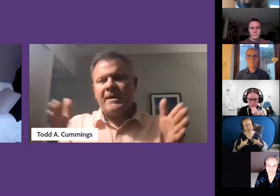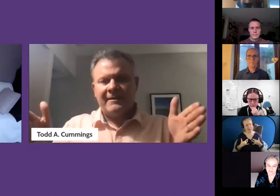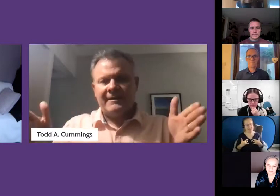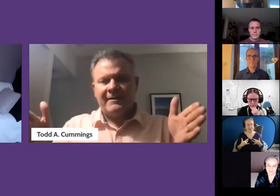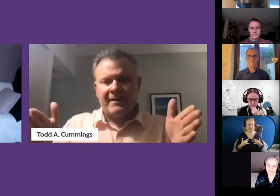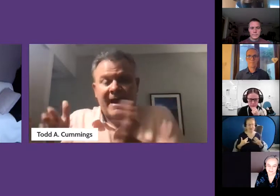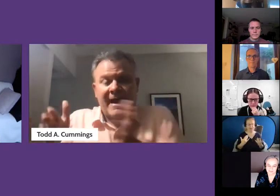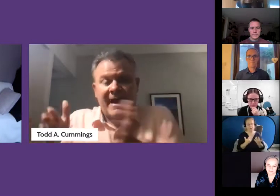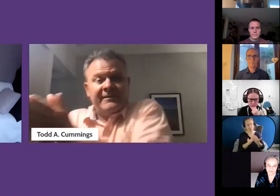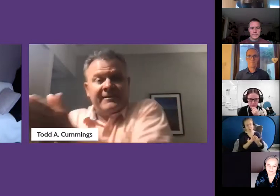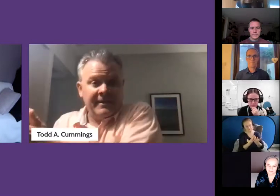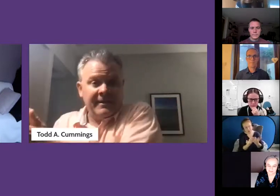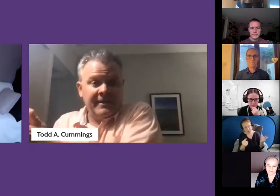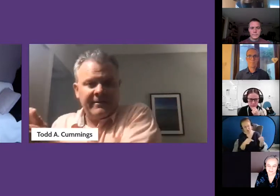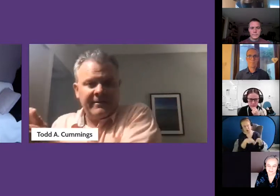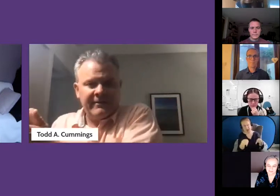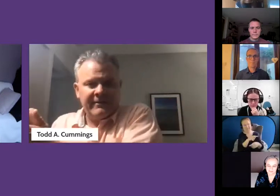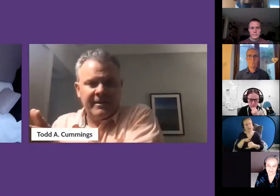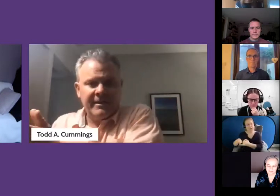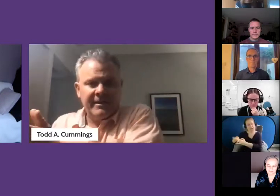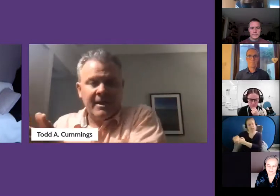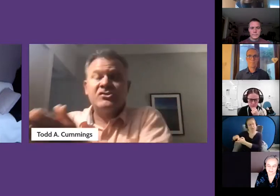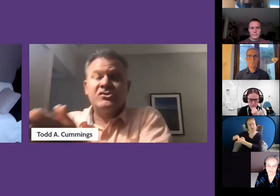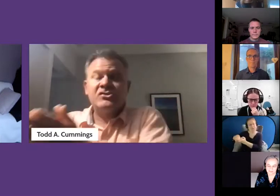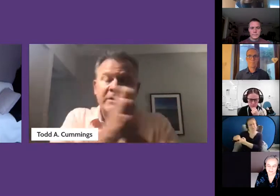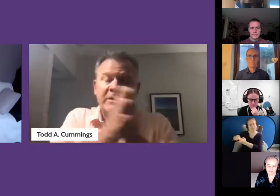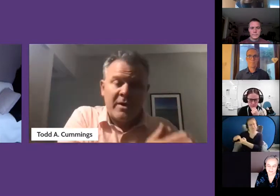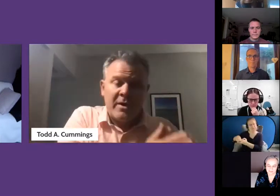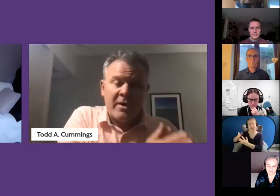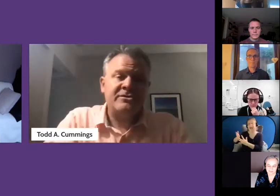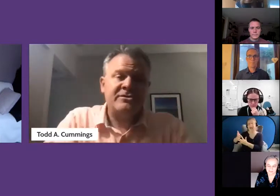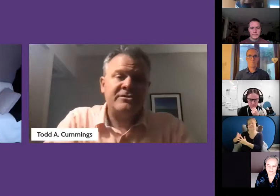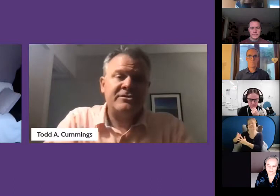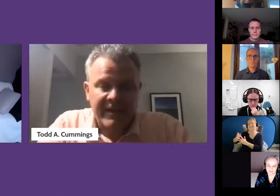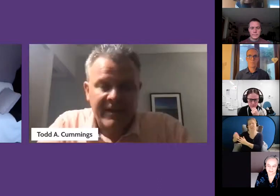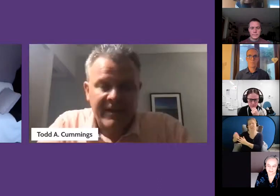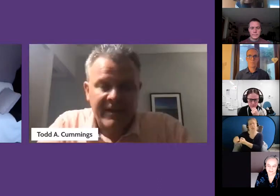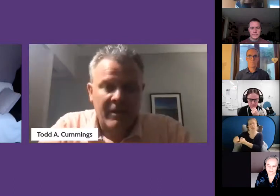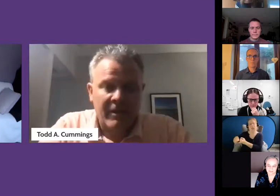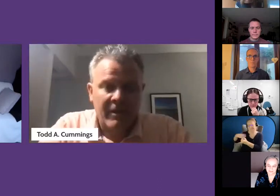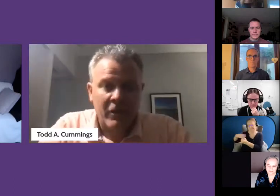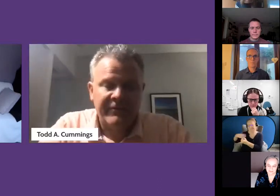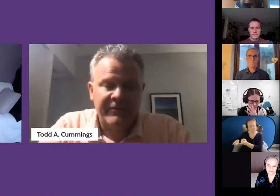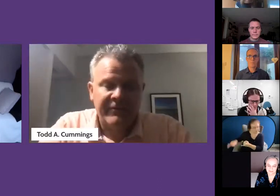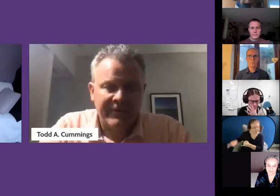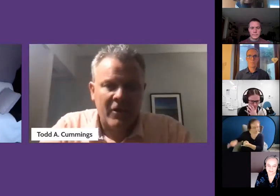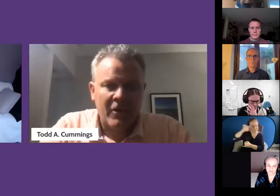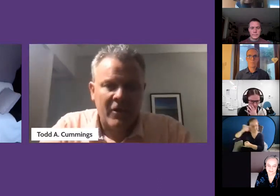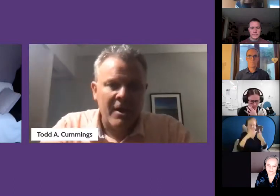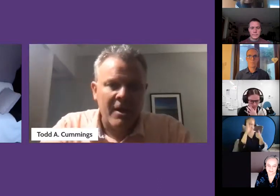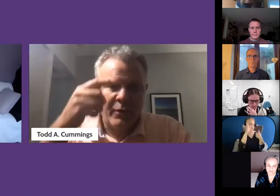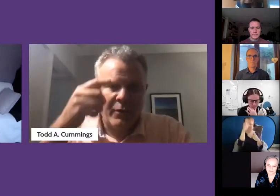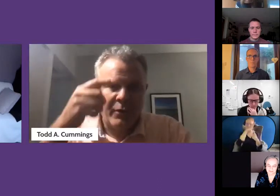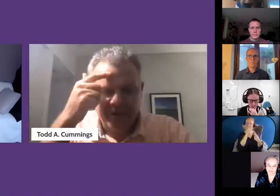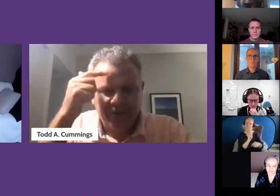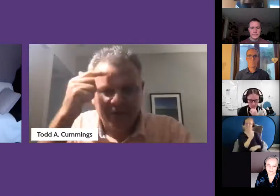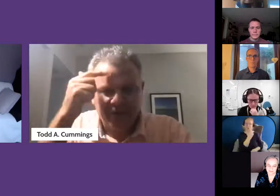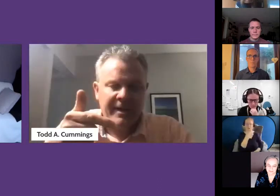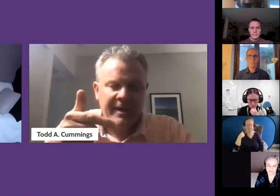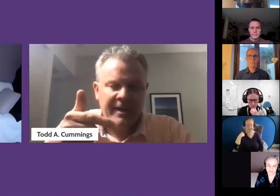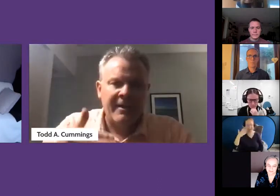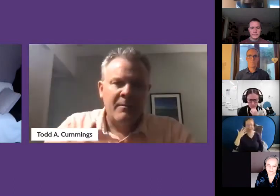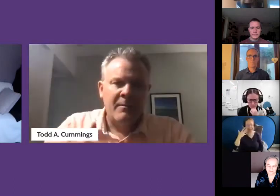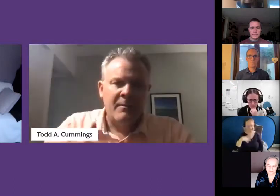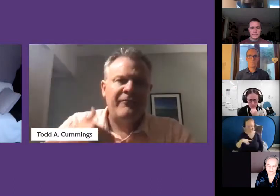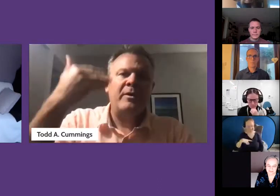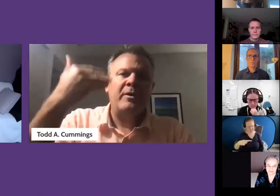for many, it's a last thing that they think of. And so we do have opportunity inside of our industry to start putting it at the front